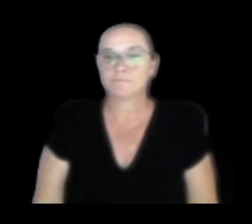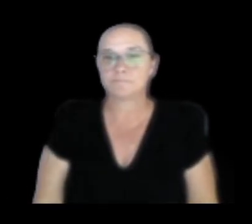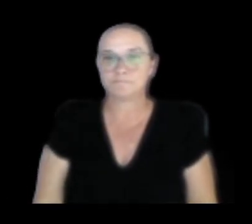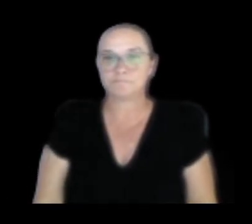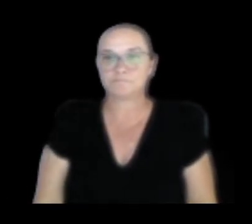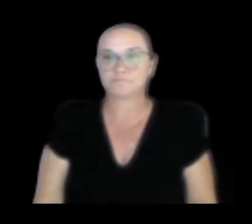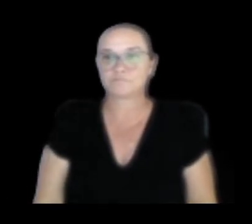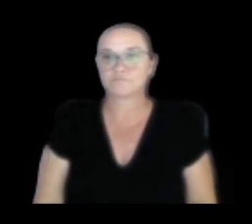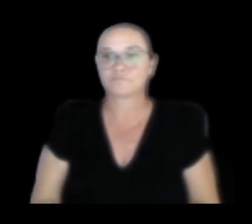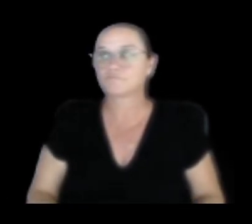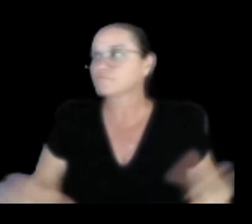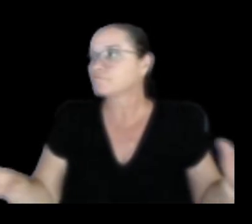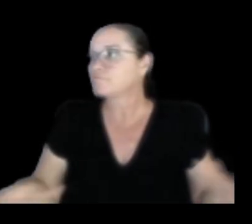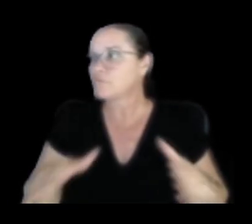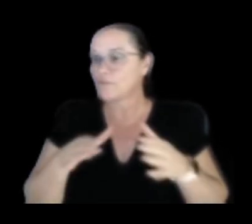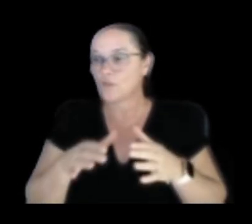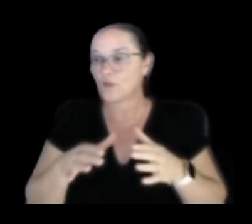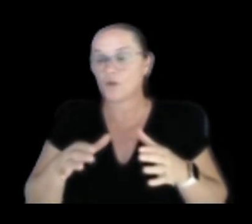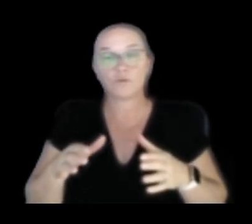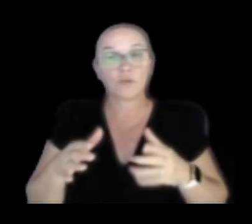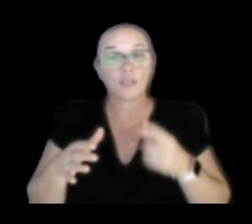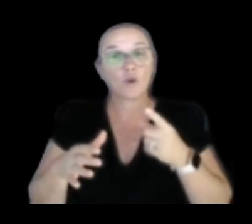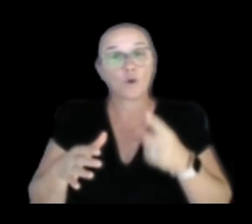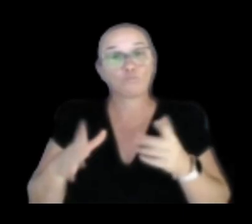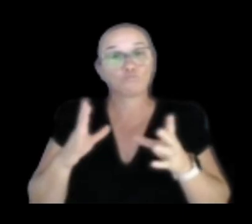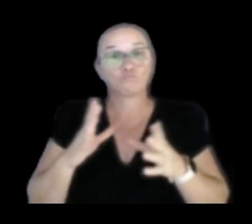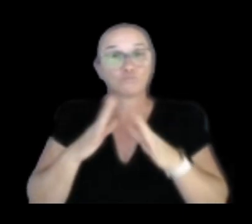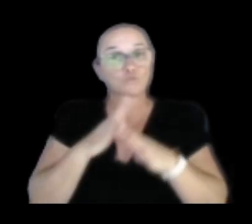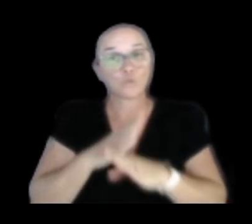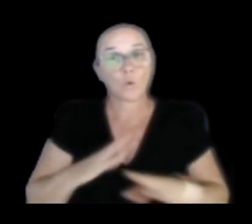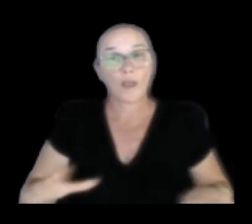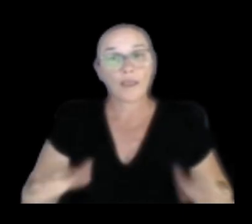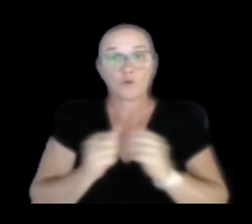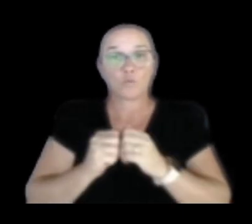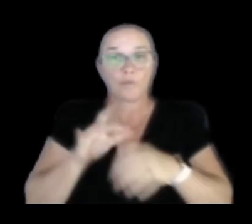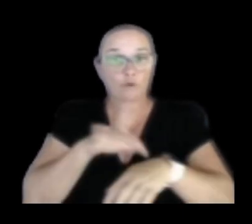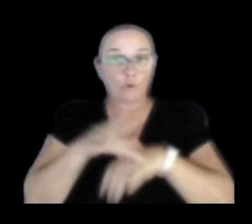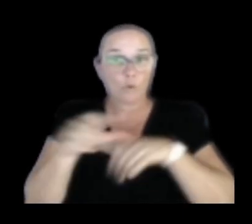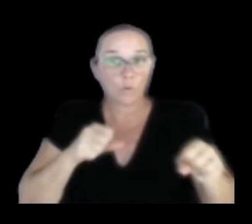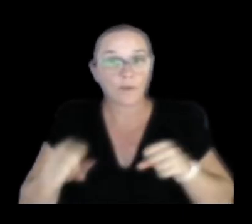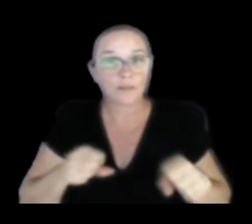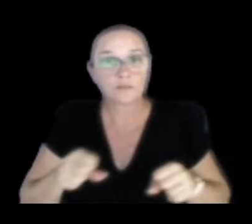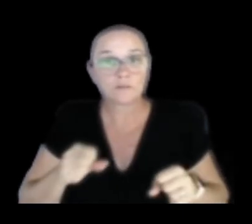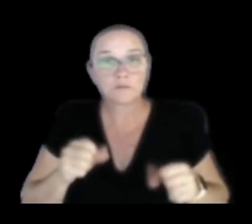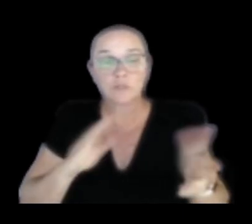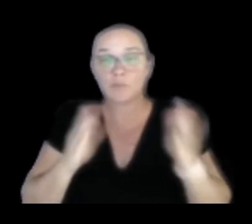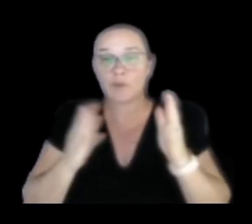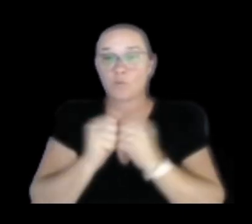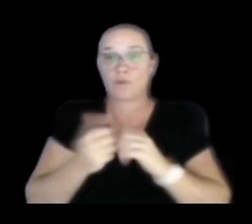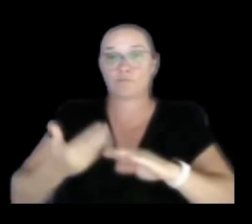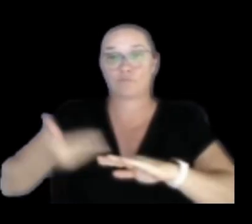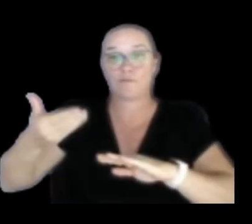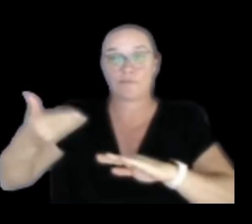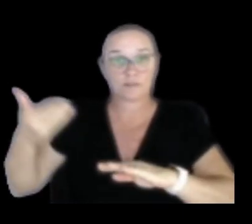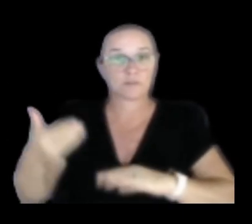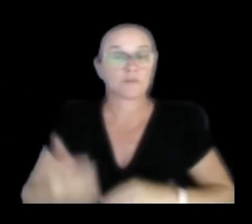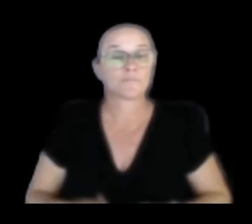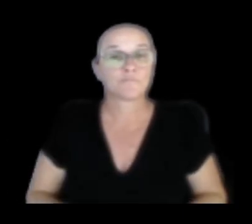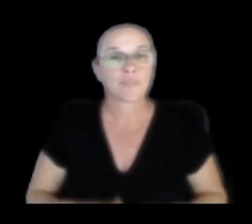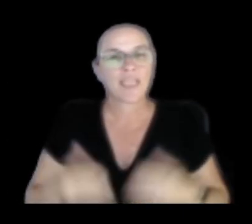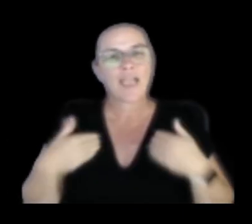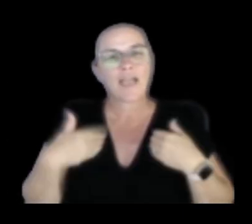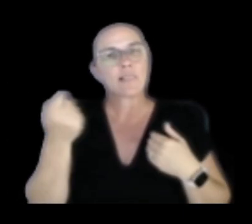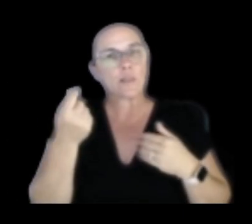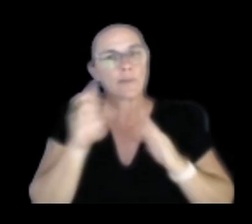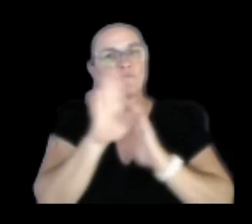Otherwise, the volcano has been fairly quiet seismically. There's very few earthquakes compared to some periods we've seen in the past. There is some